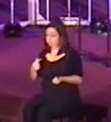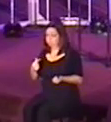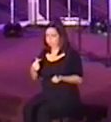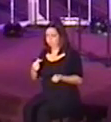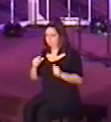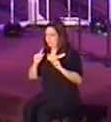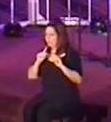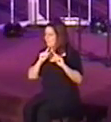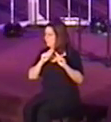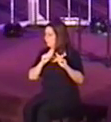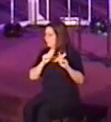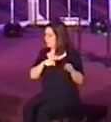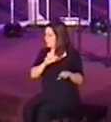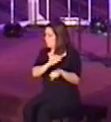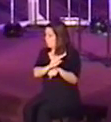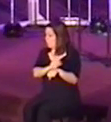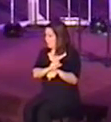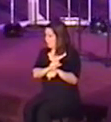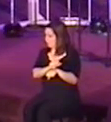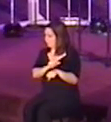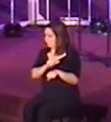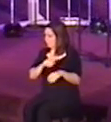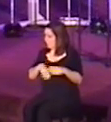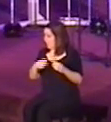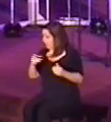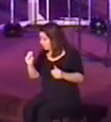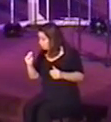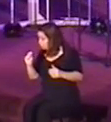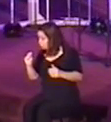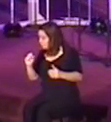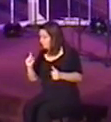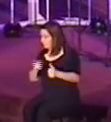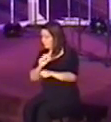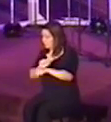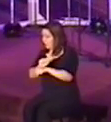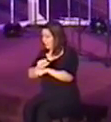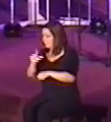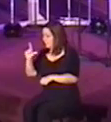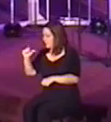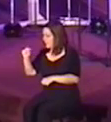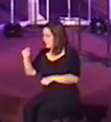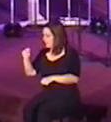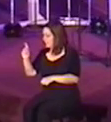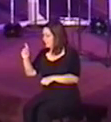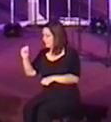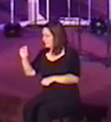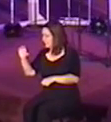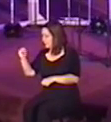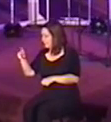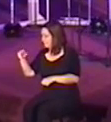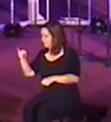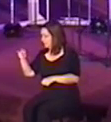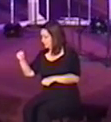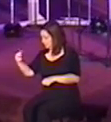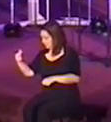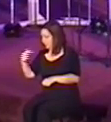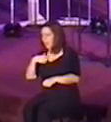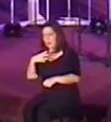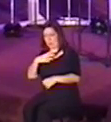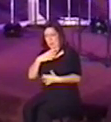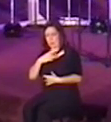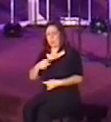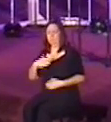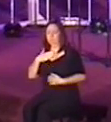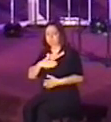when I went to work as a high school student, first job I ever had was landscaping. I really enjoyed it, liked to work with my hands, be outside. Then I worked for